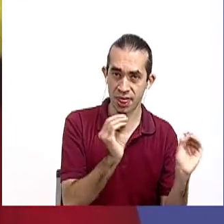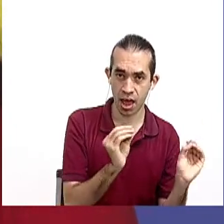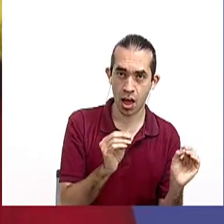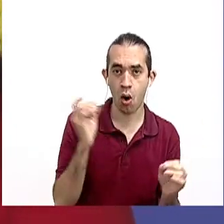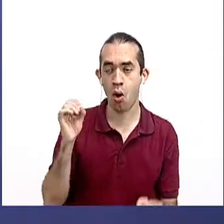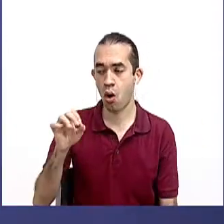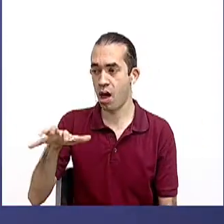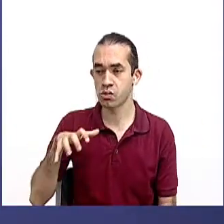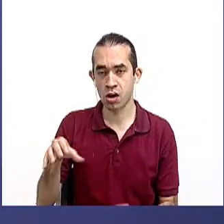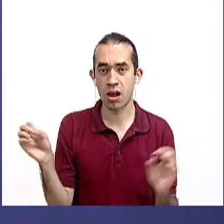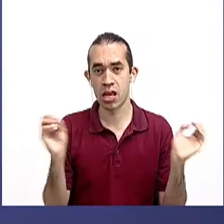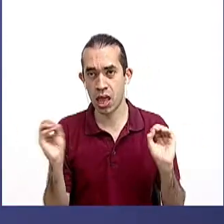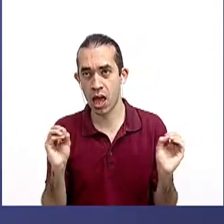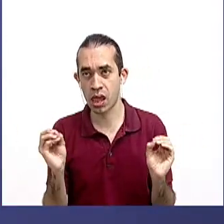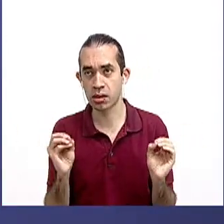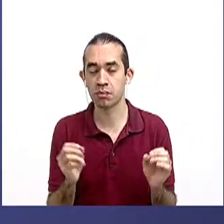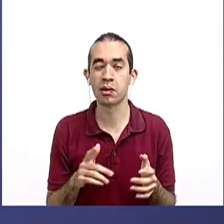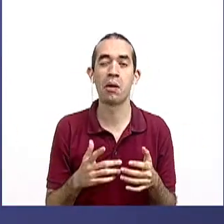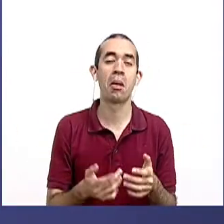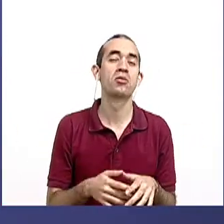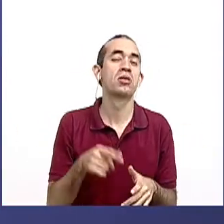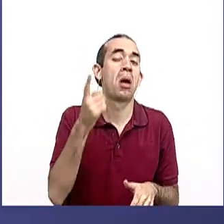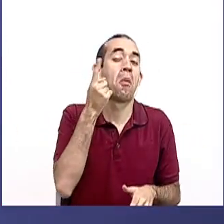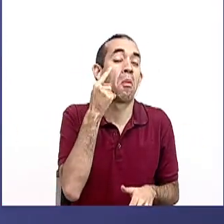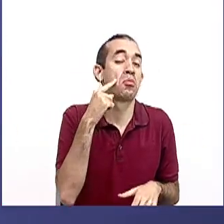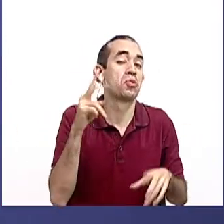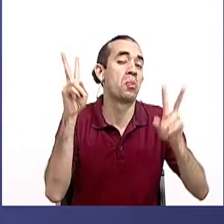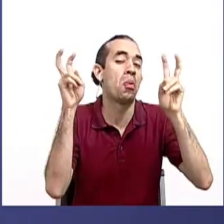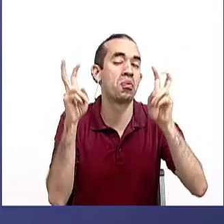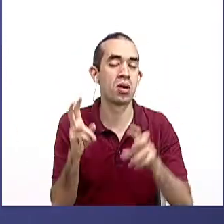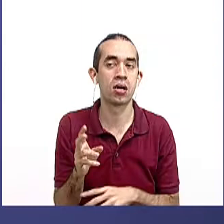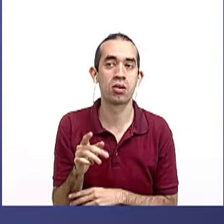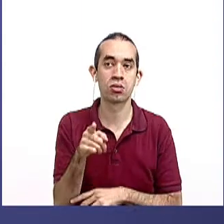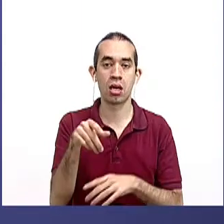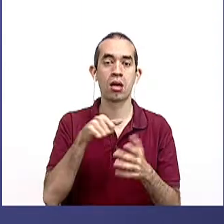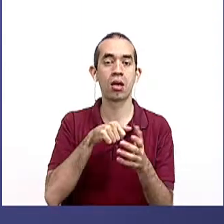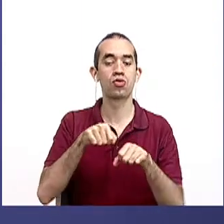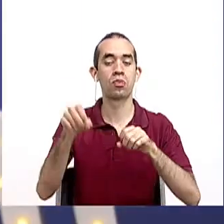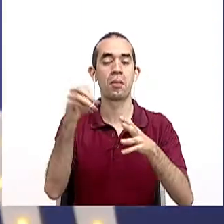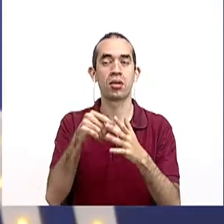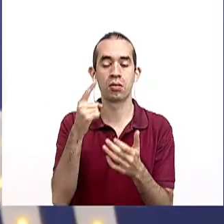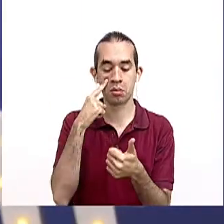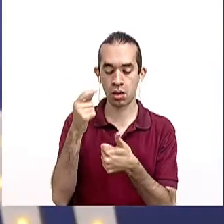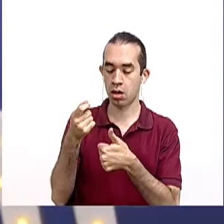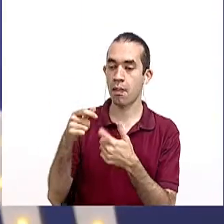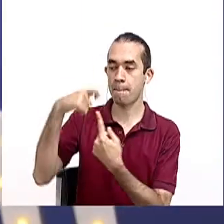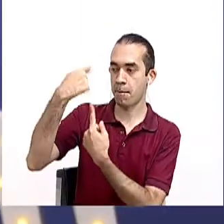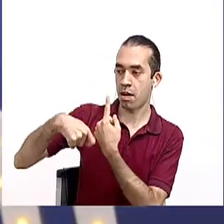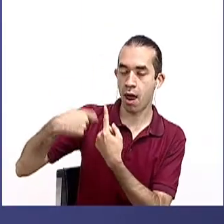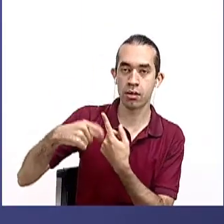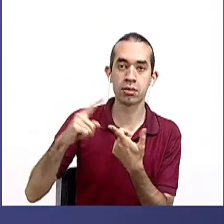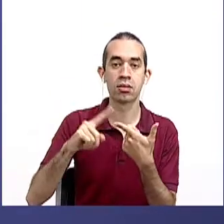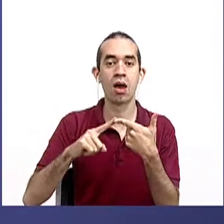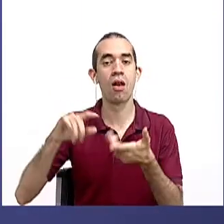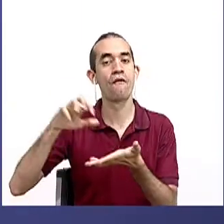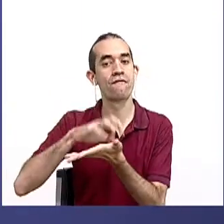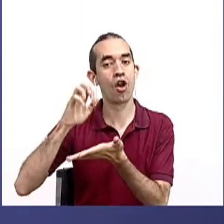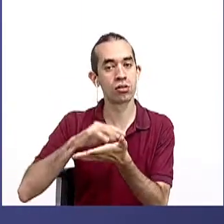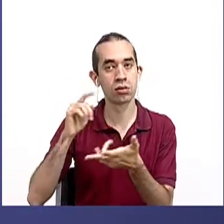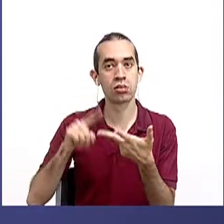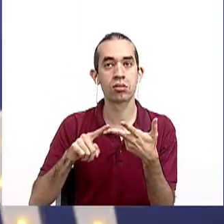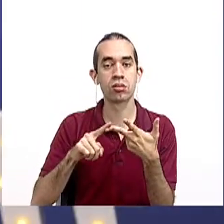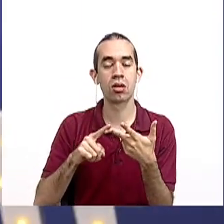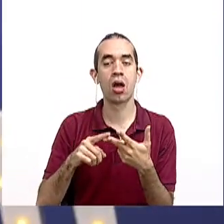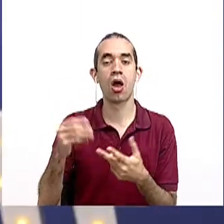in hand? Let's pretend you're in the supermarket. Bananas, rice, dog